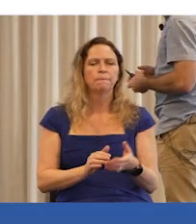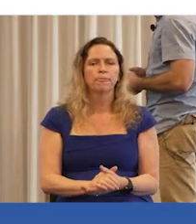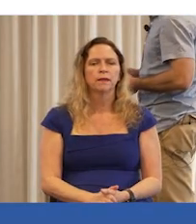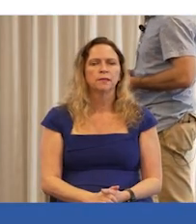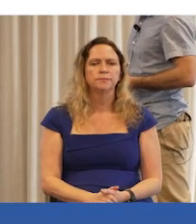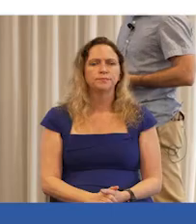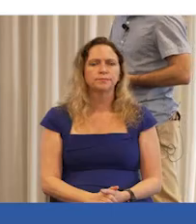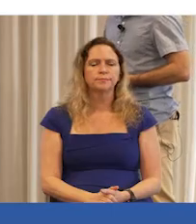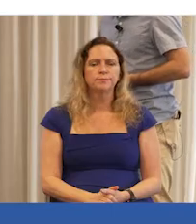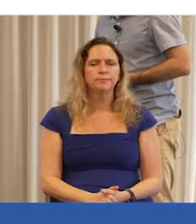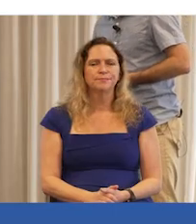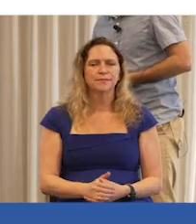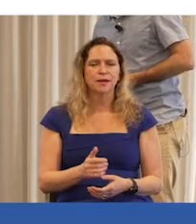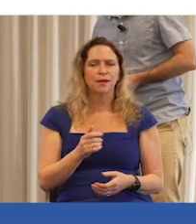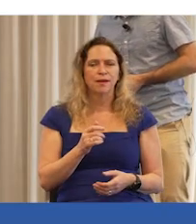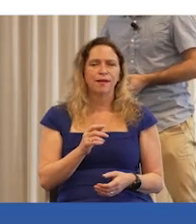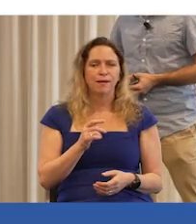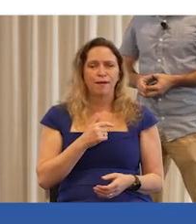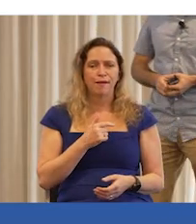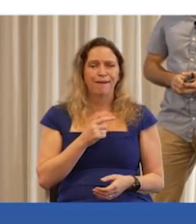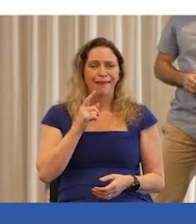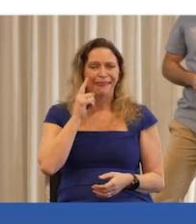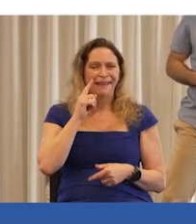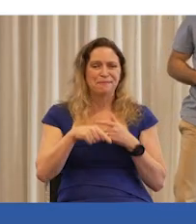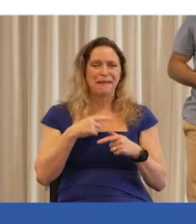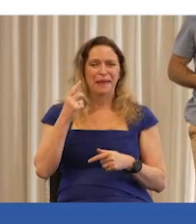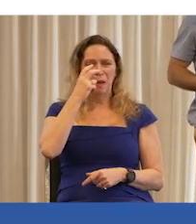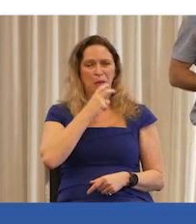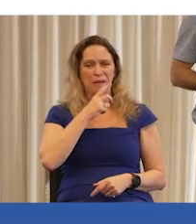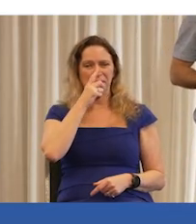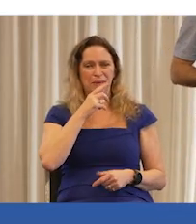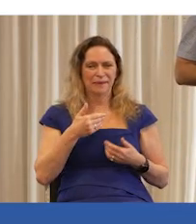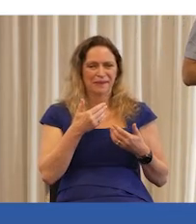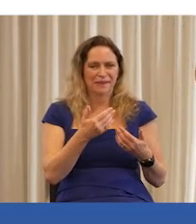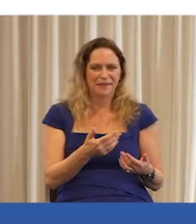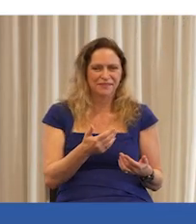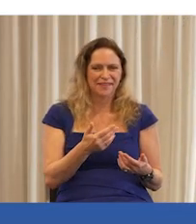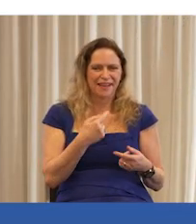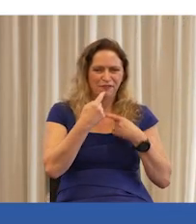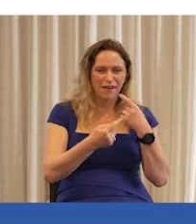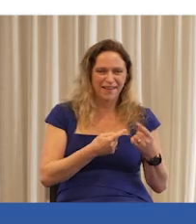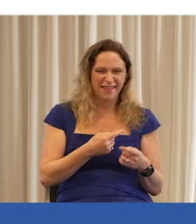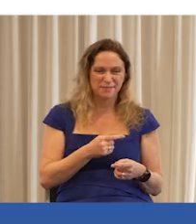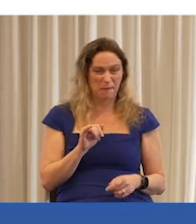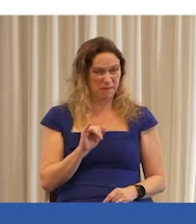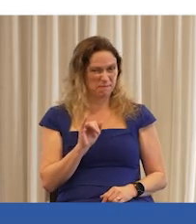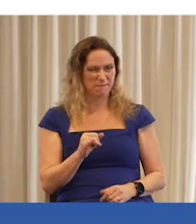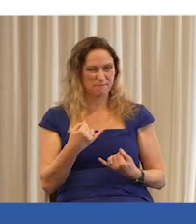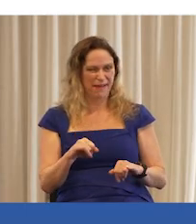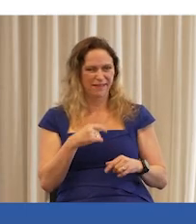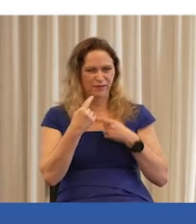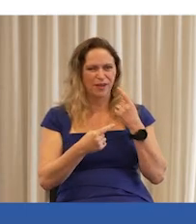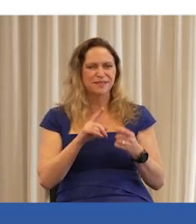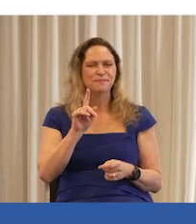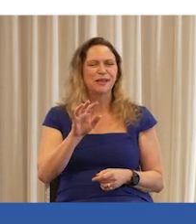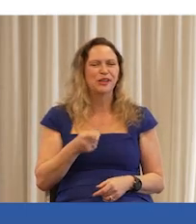Old coots giving advice. It's probably bad advice, but it's free. So if you're thinking about something to do in your spare